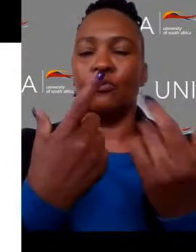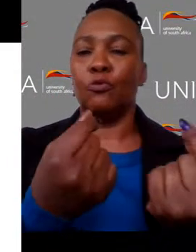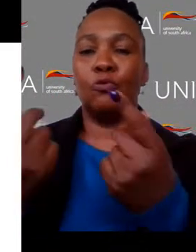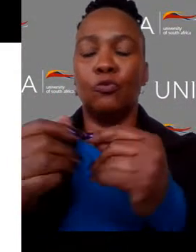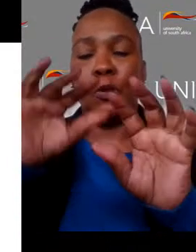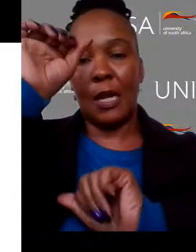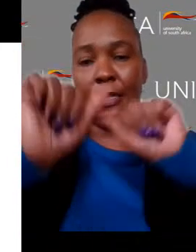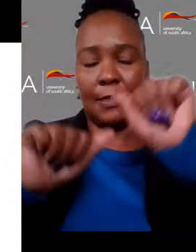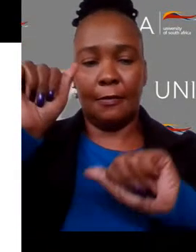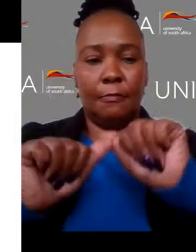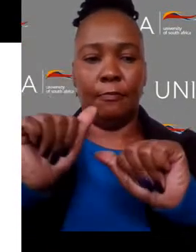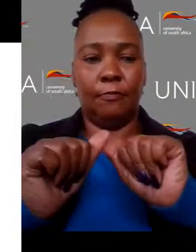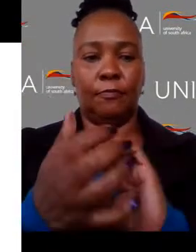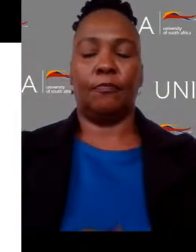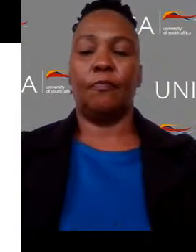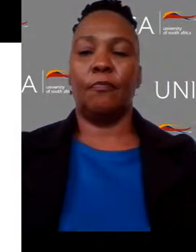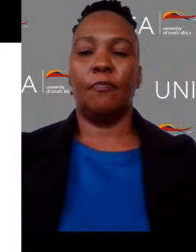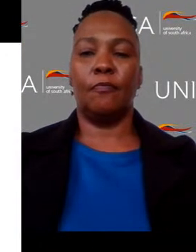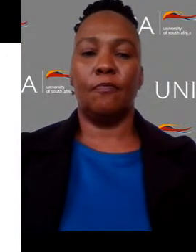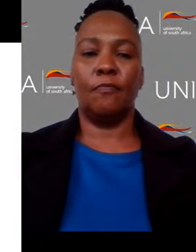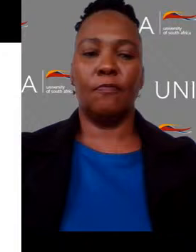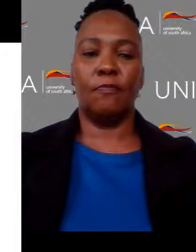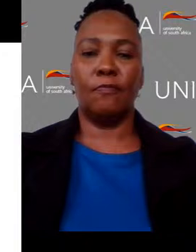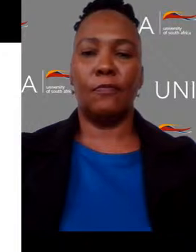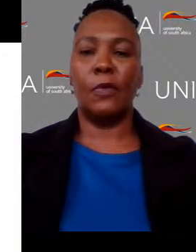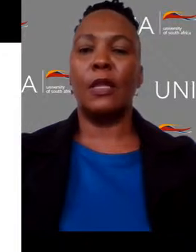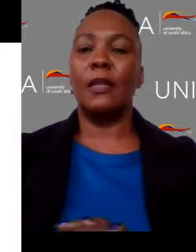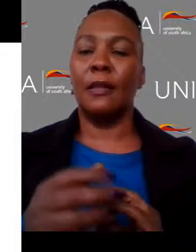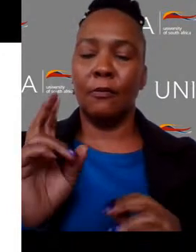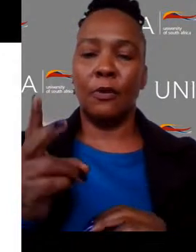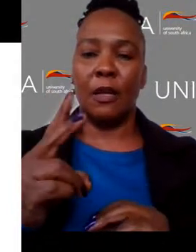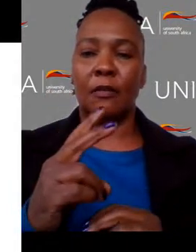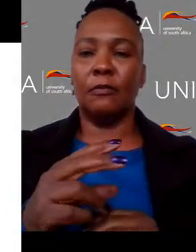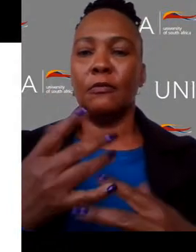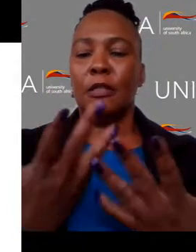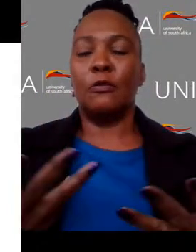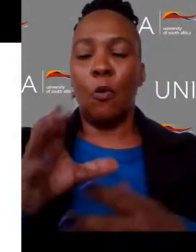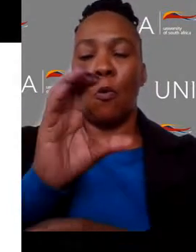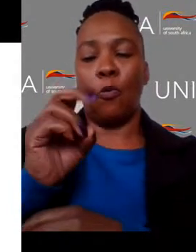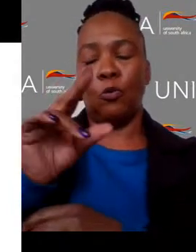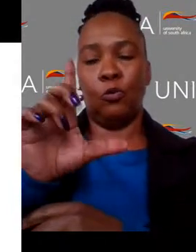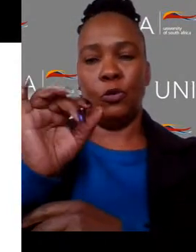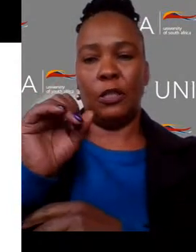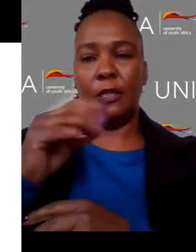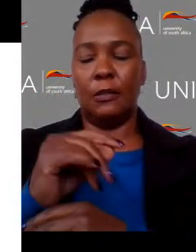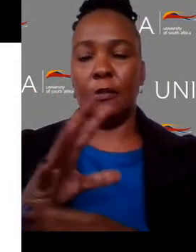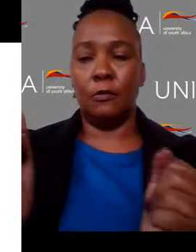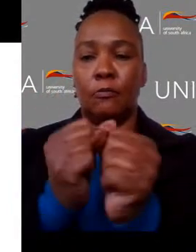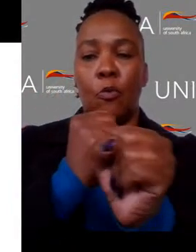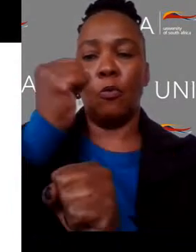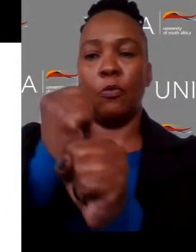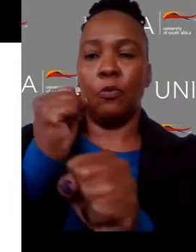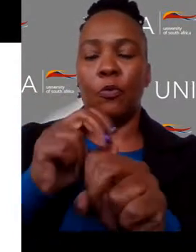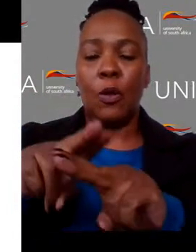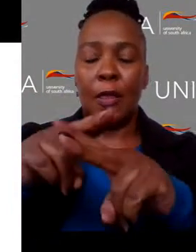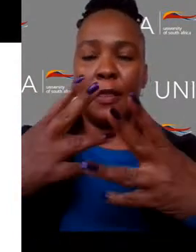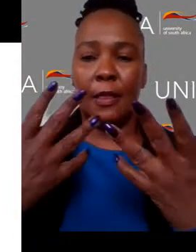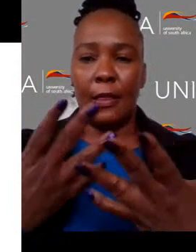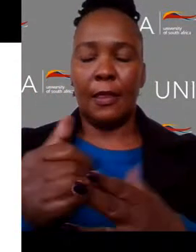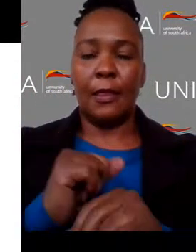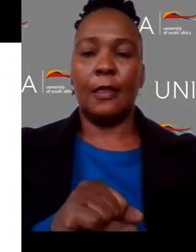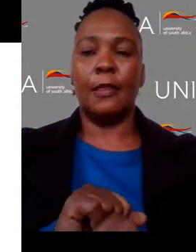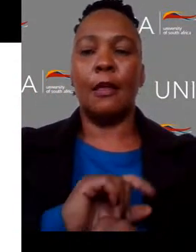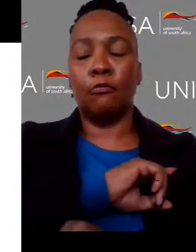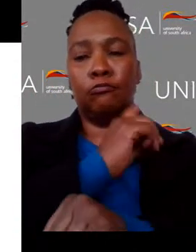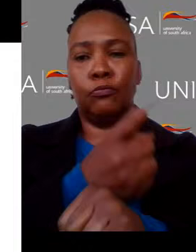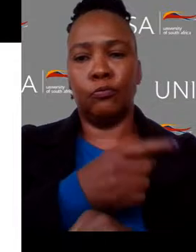assessment. Then we have collusion. This is where a student collaborates without authorization. So they